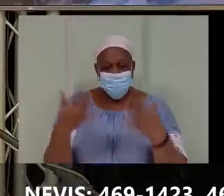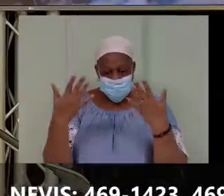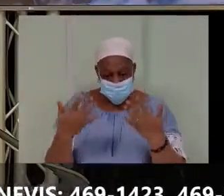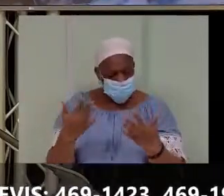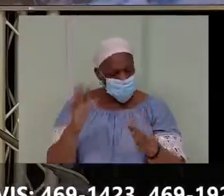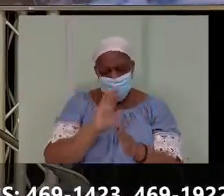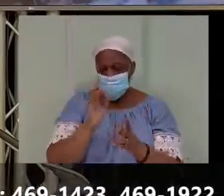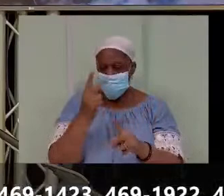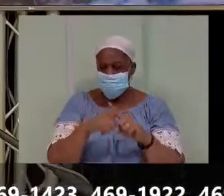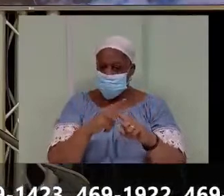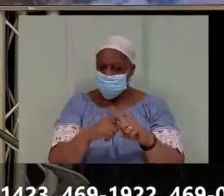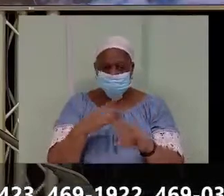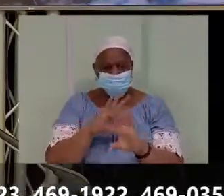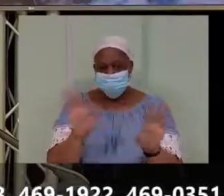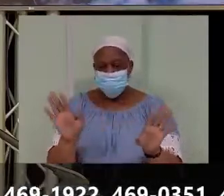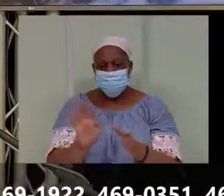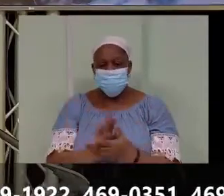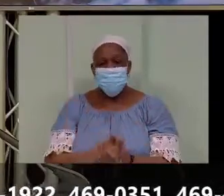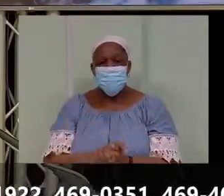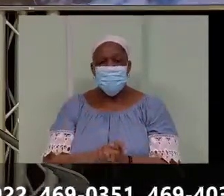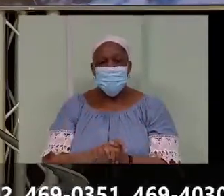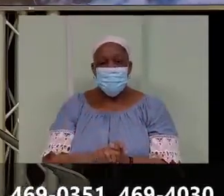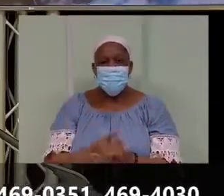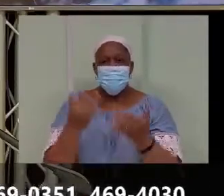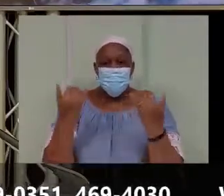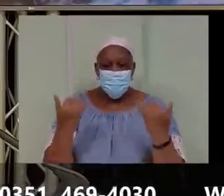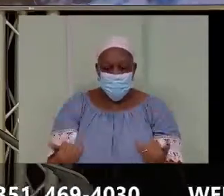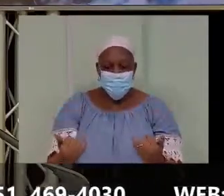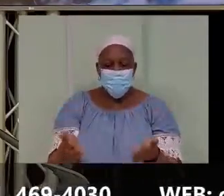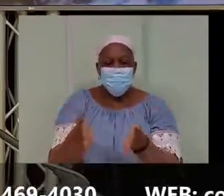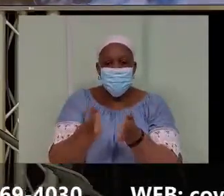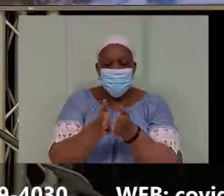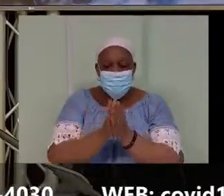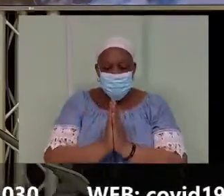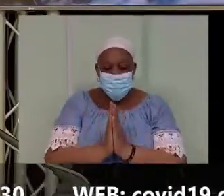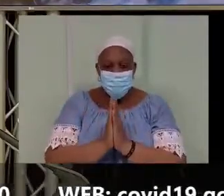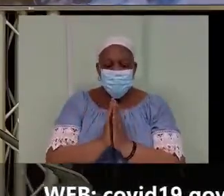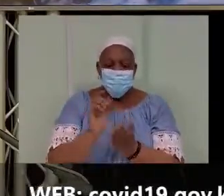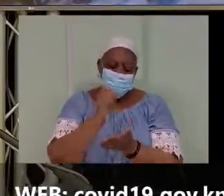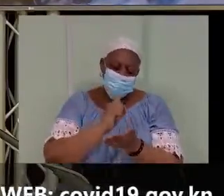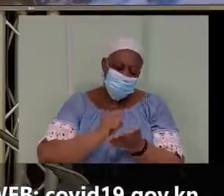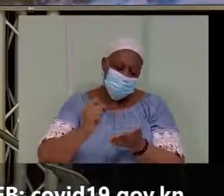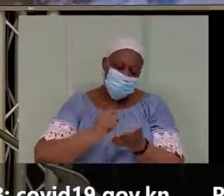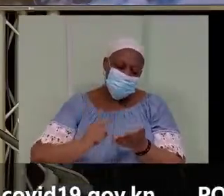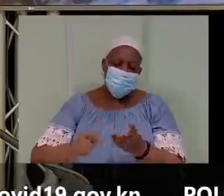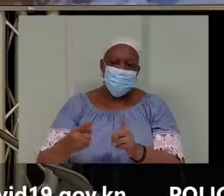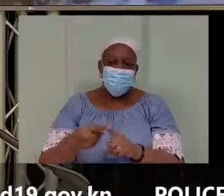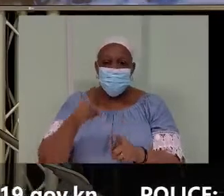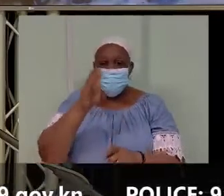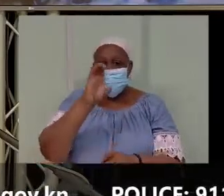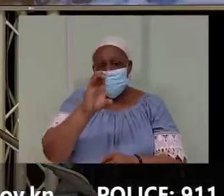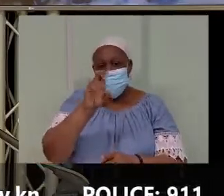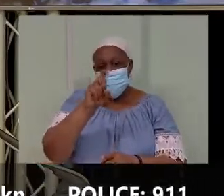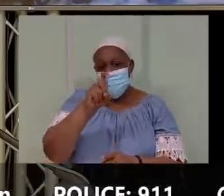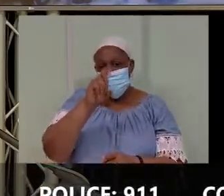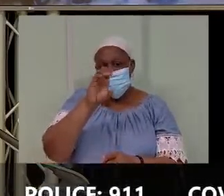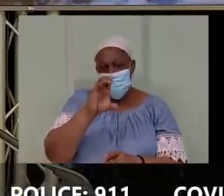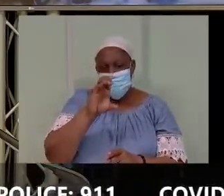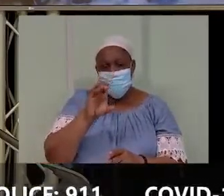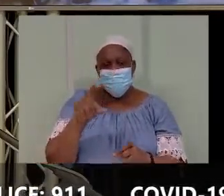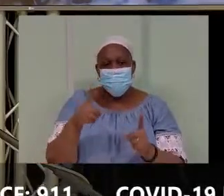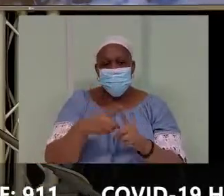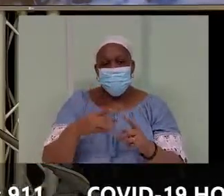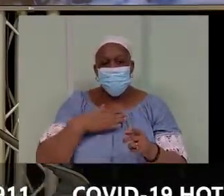day. Subsequently, we had to make an appeal or write to CXC